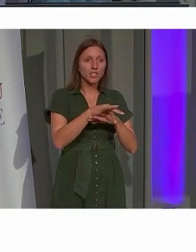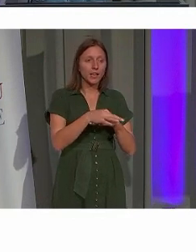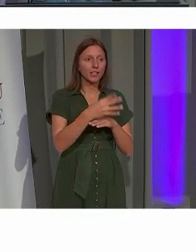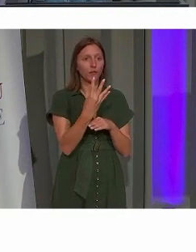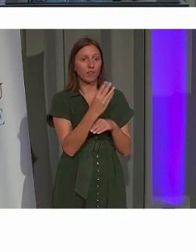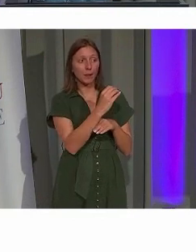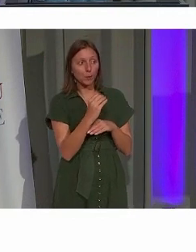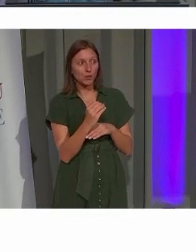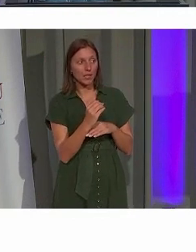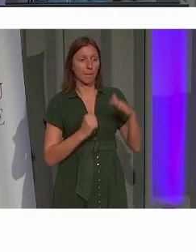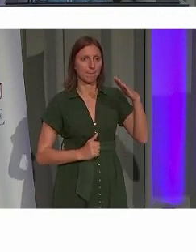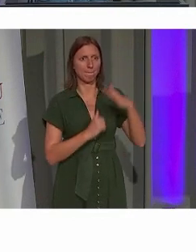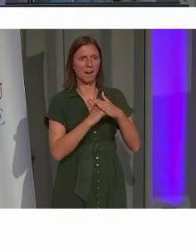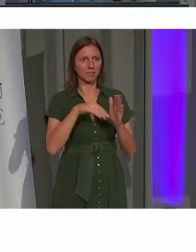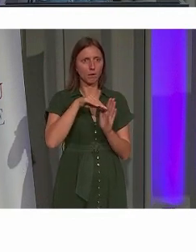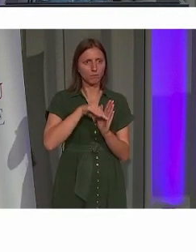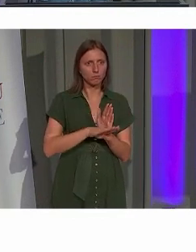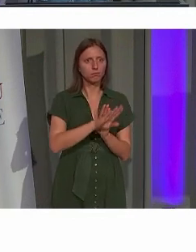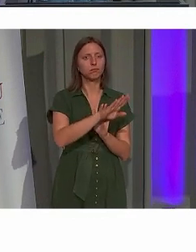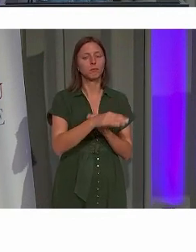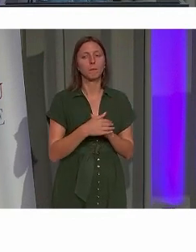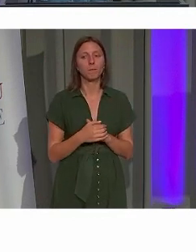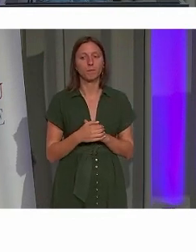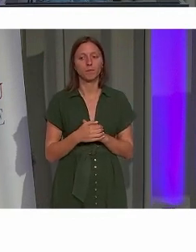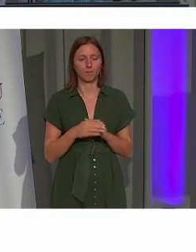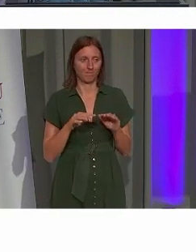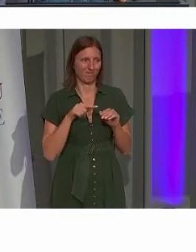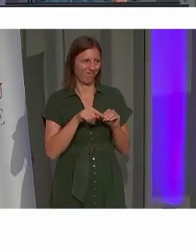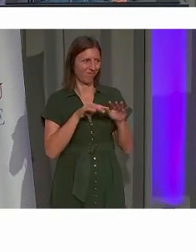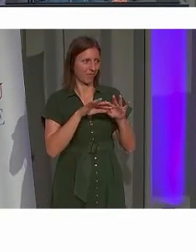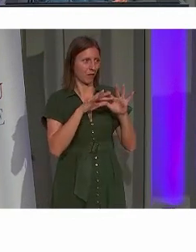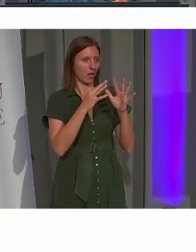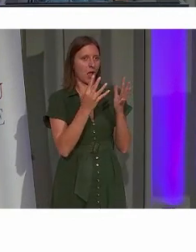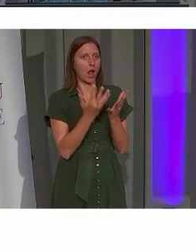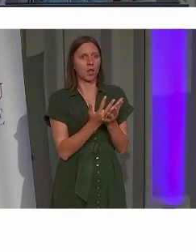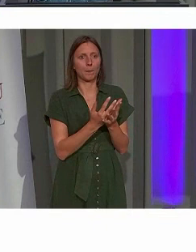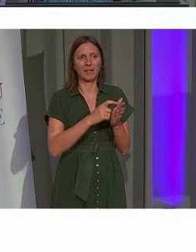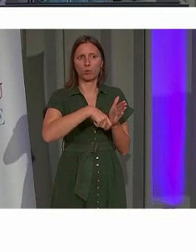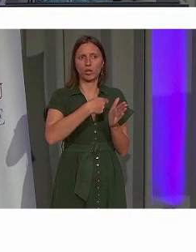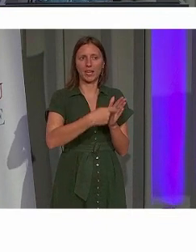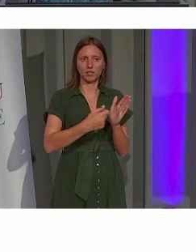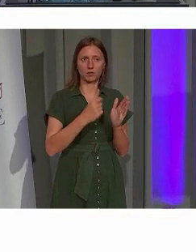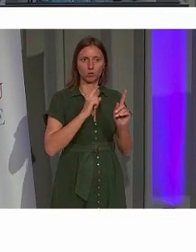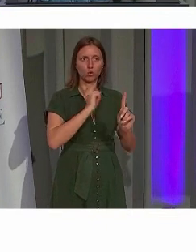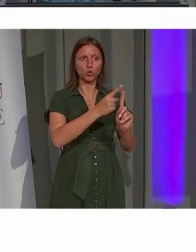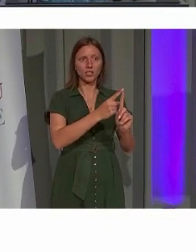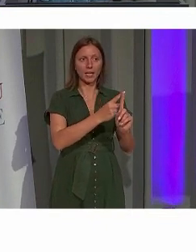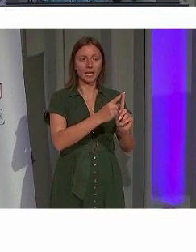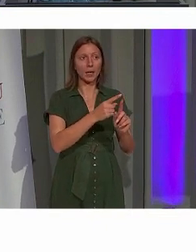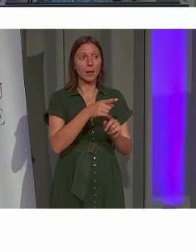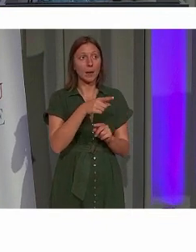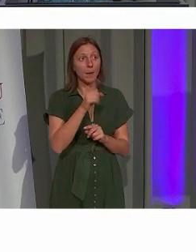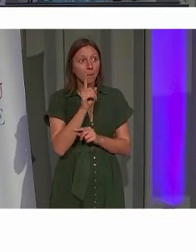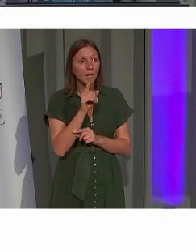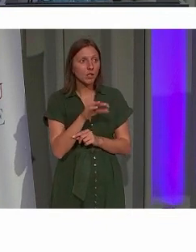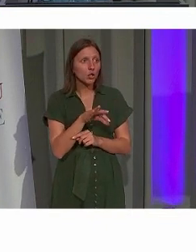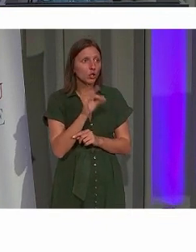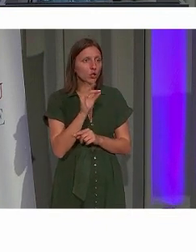designs we could make. 4% is the universal design. This is a